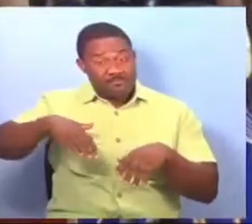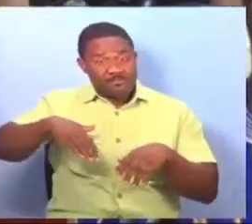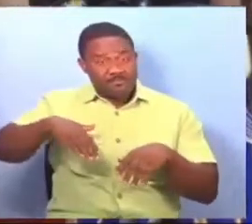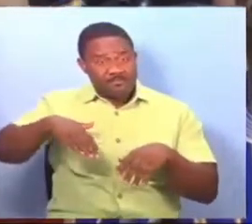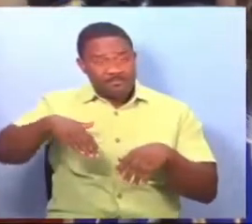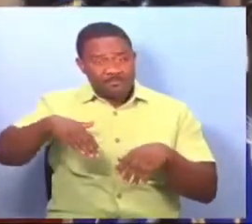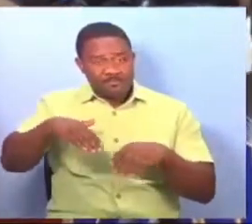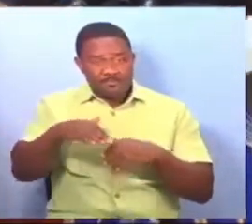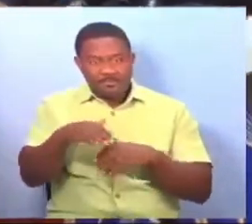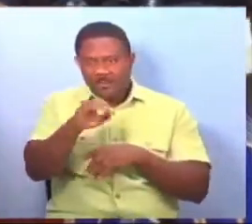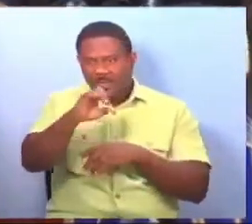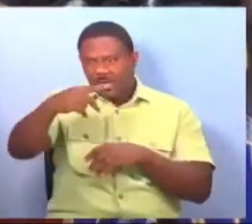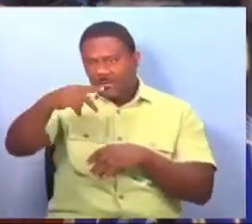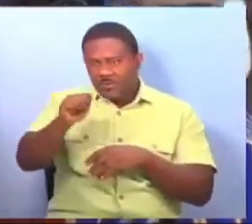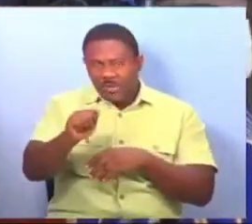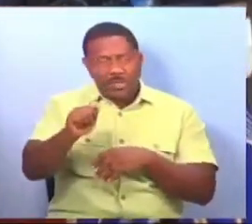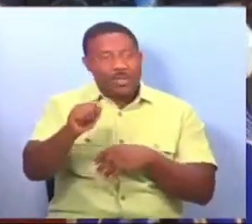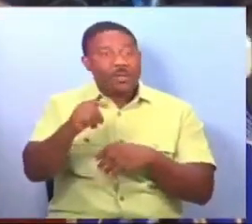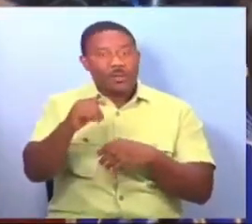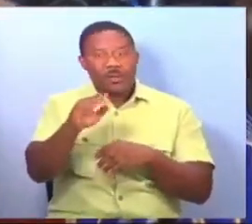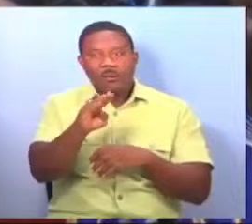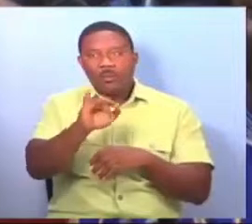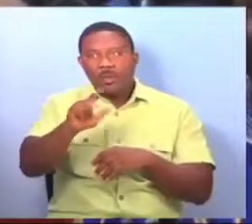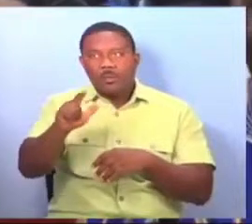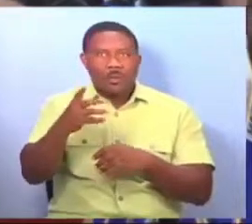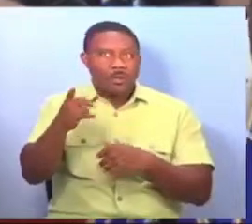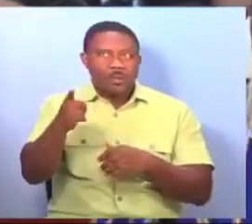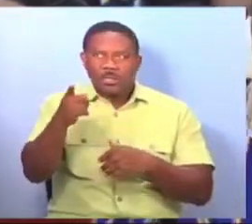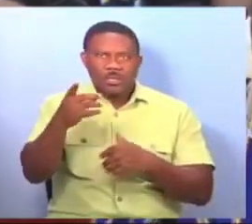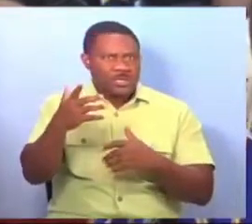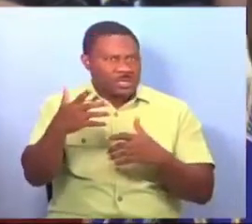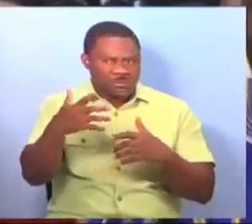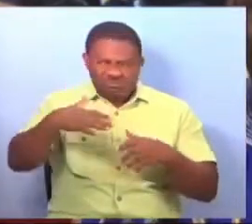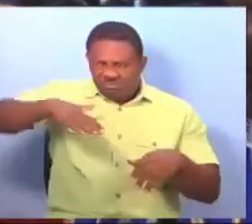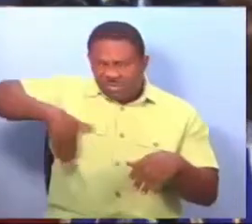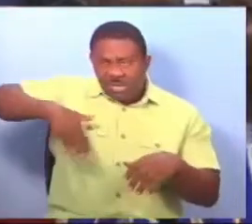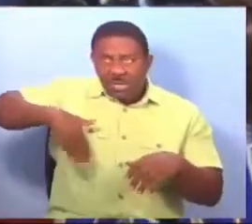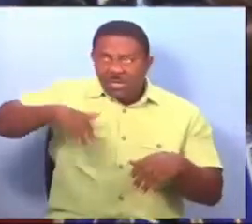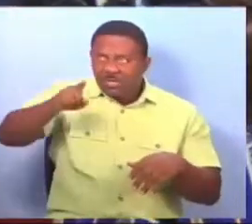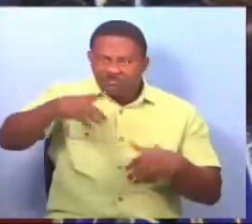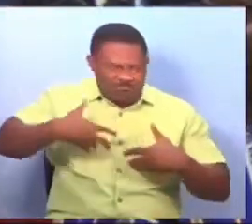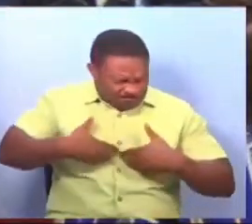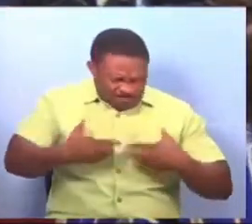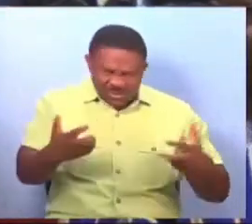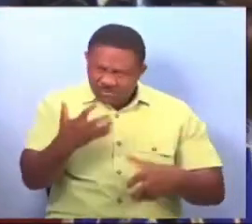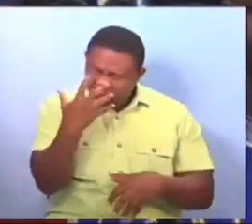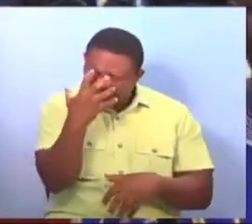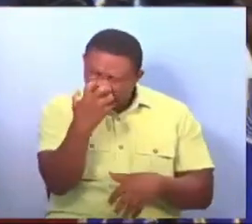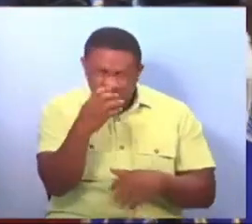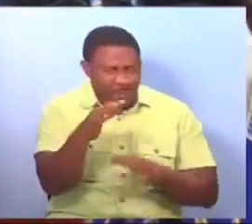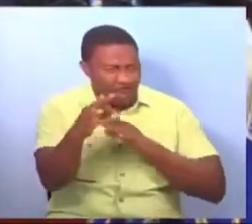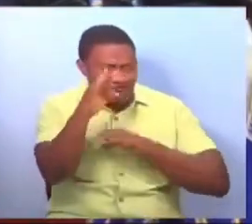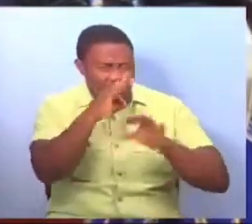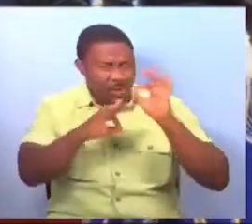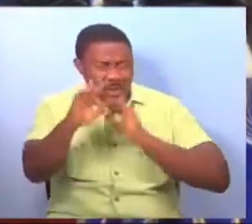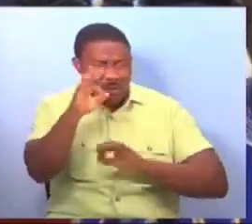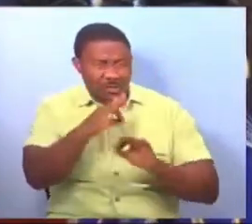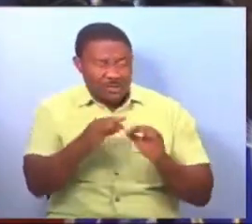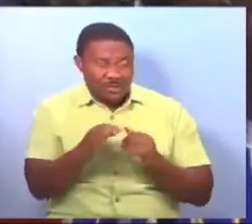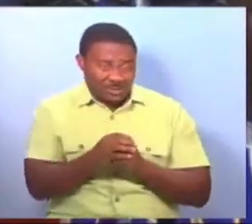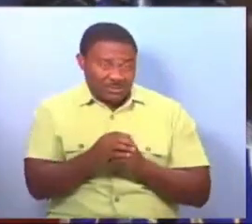passage of the EPA bill, the Environmental Protection Bill, he took